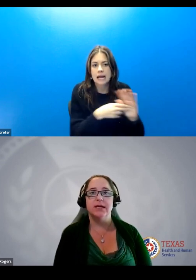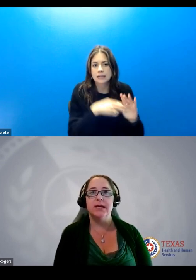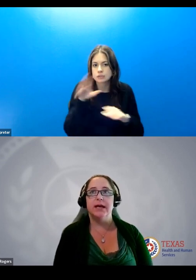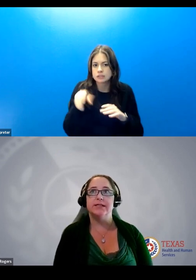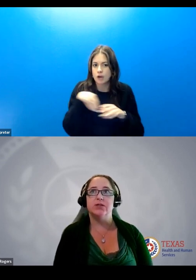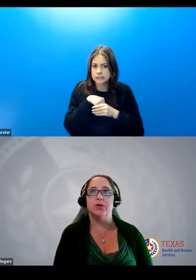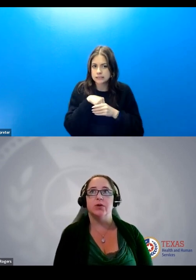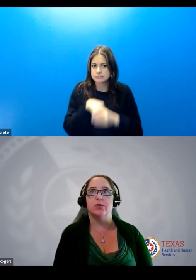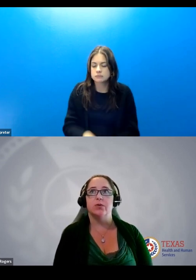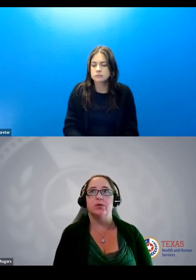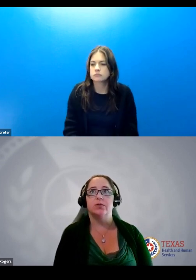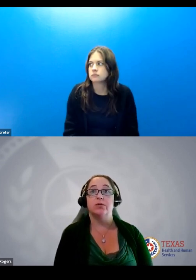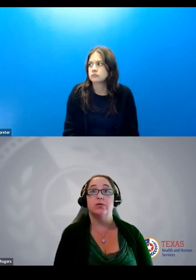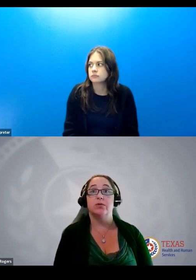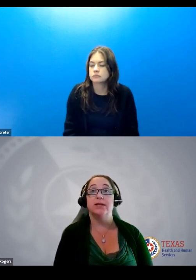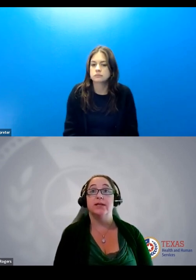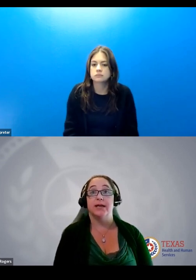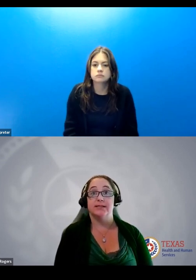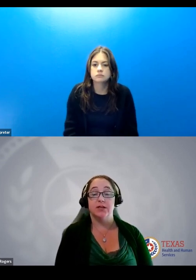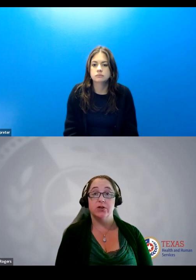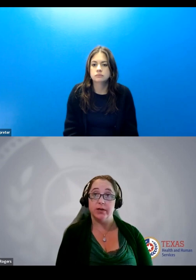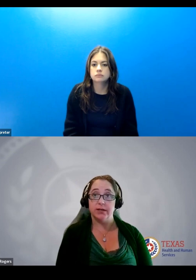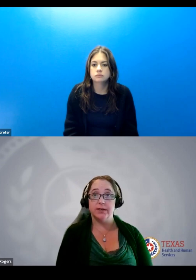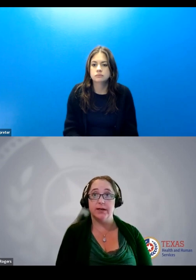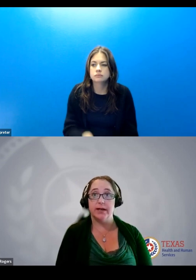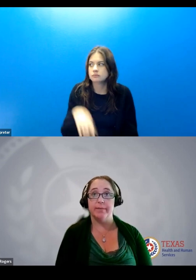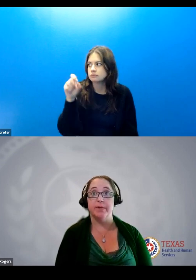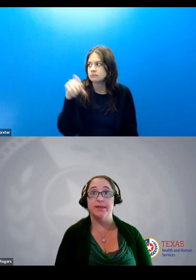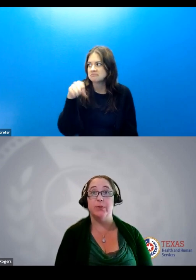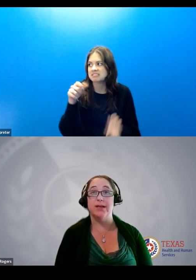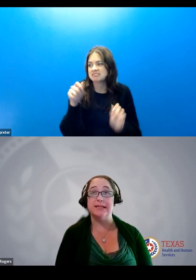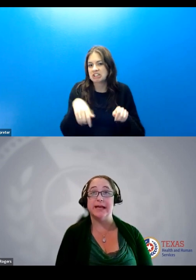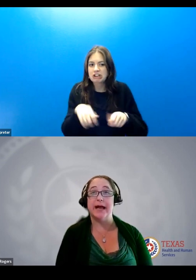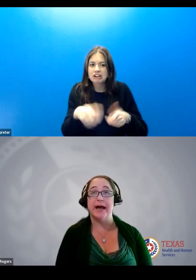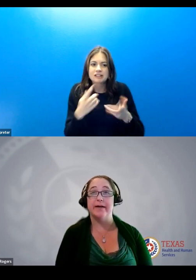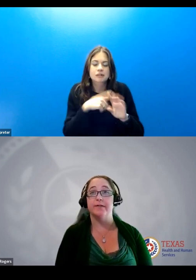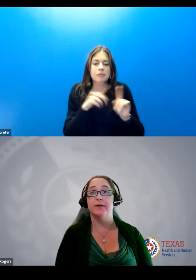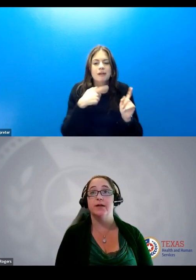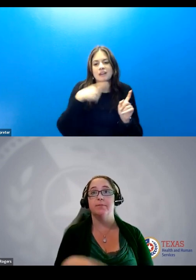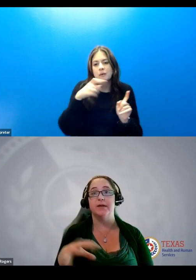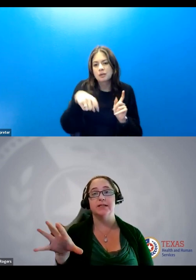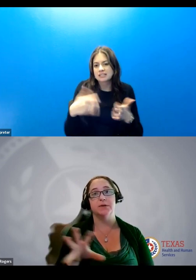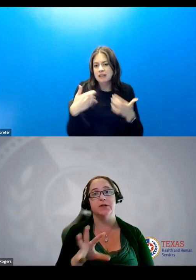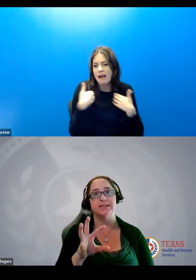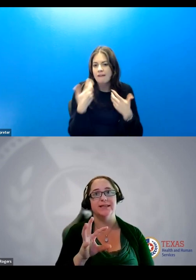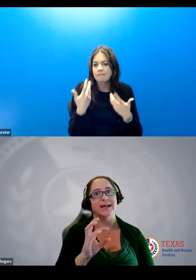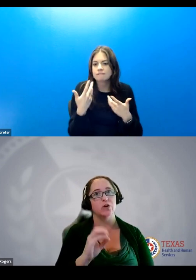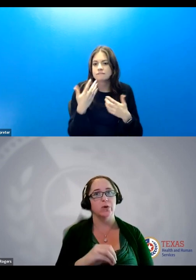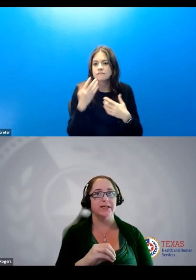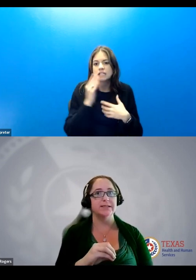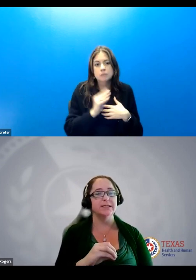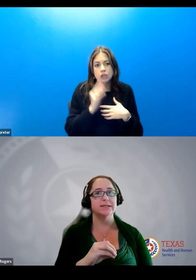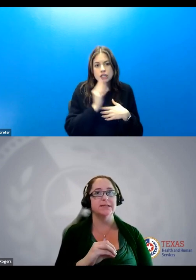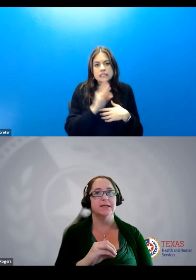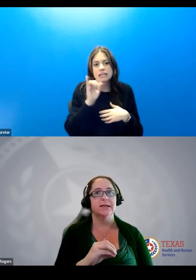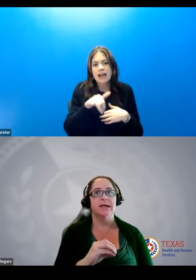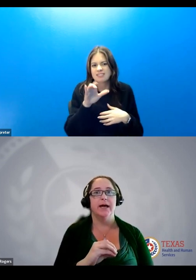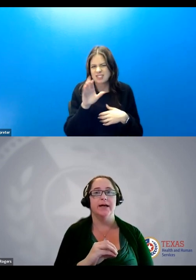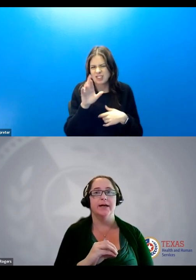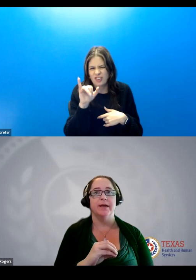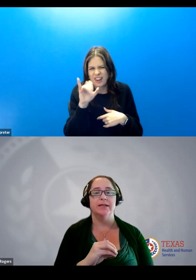autism? And so yes, it could, but they would need to be experiencing that